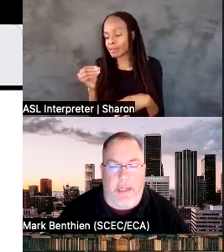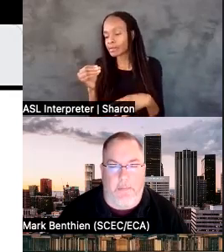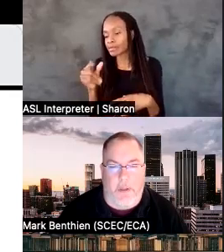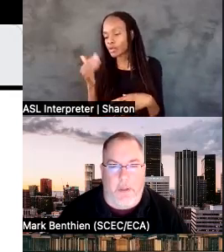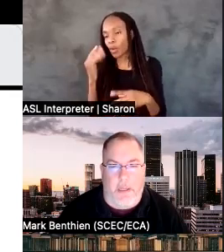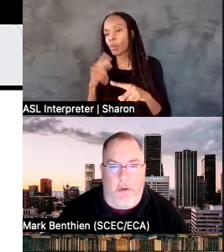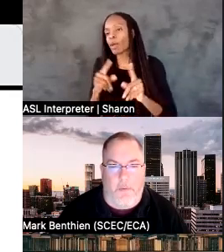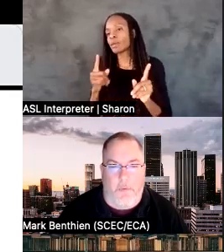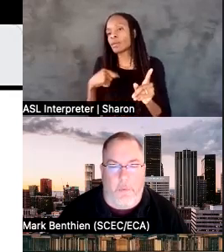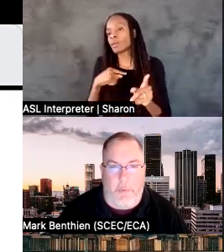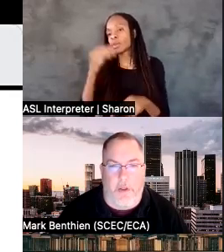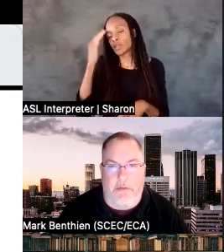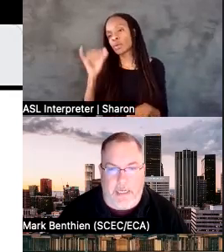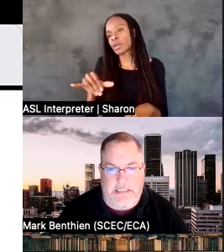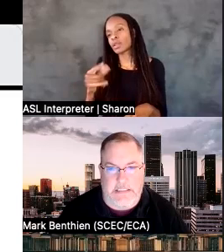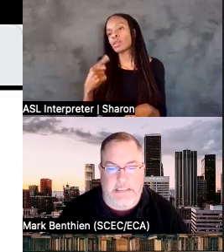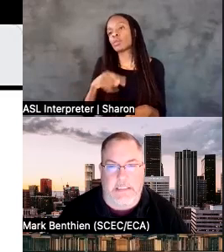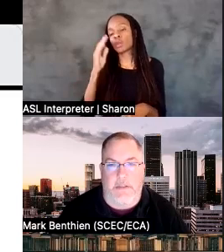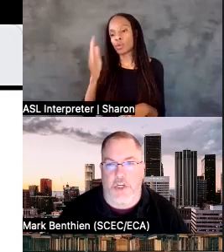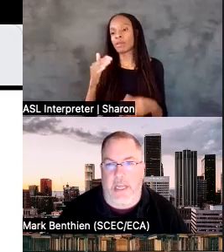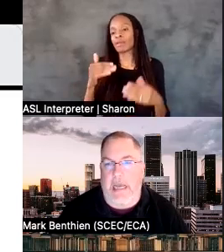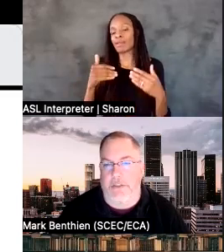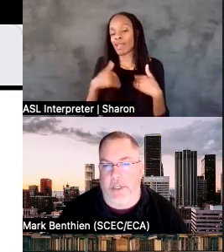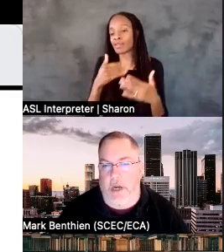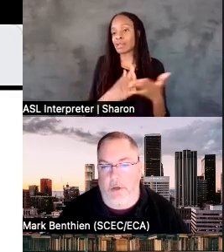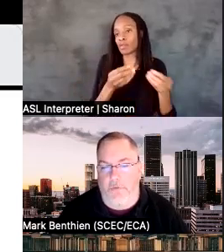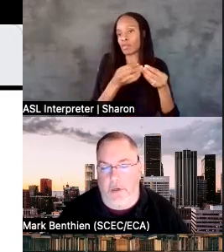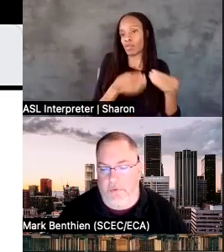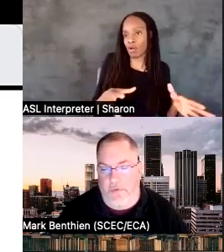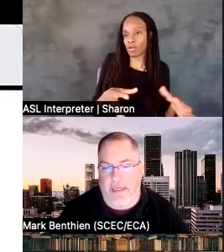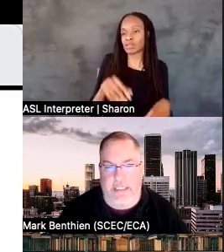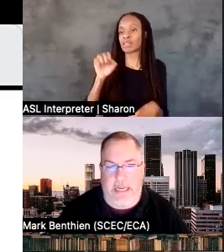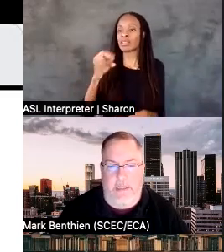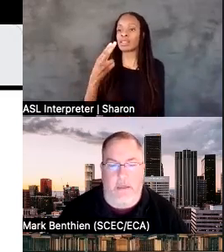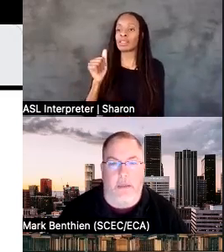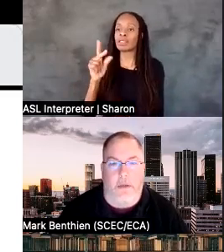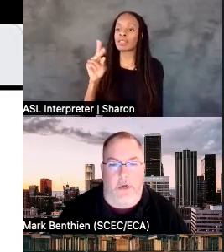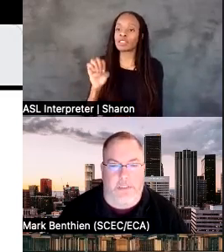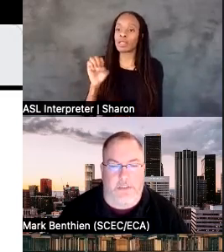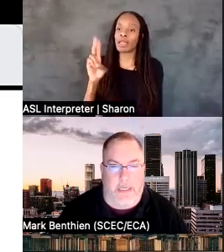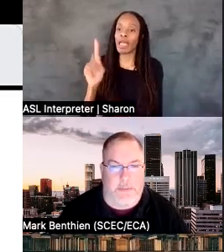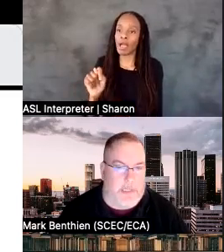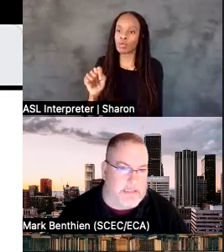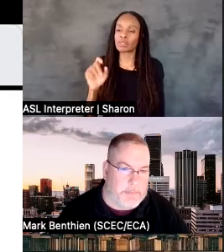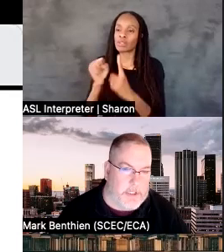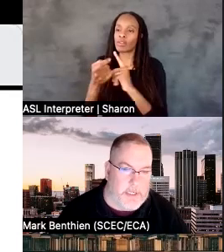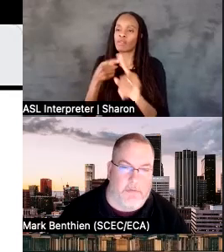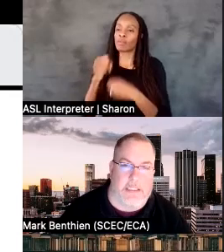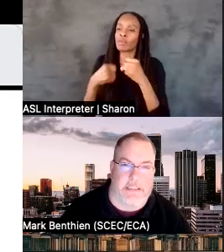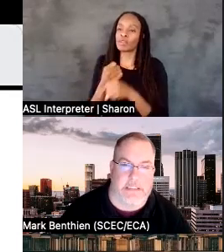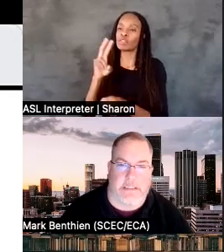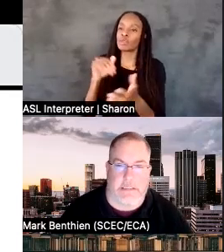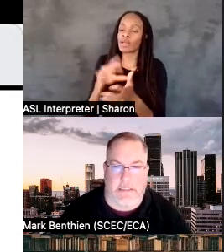we know that we will have losses. The shakeout scenario from 2008 describes the